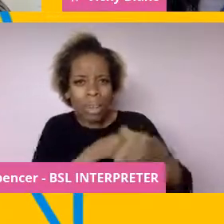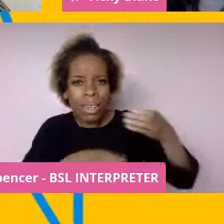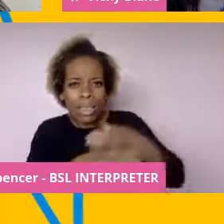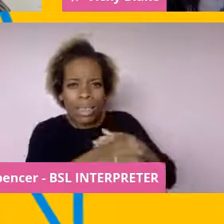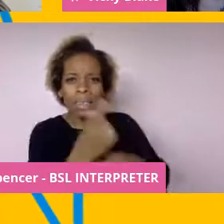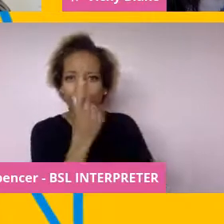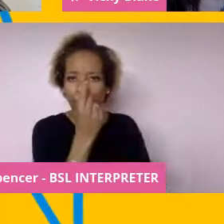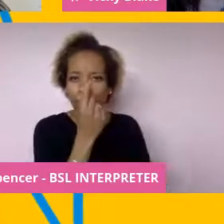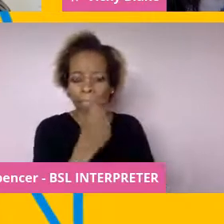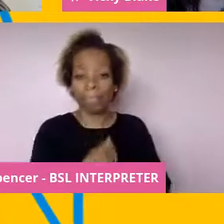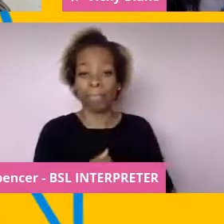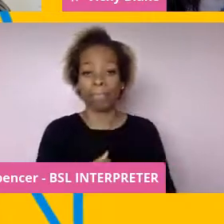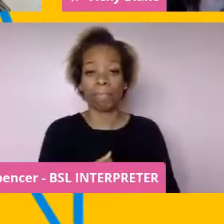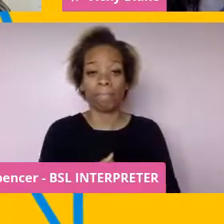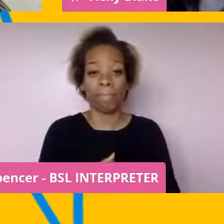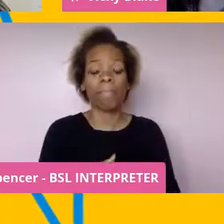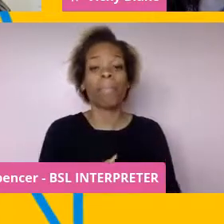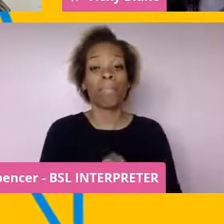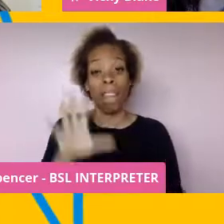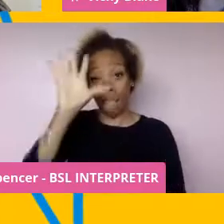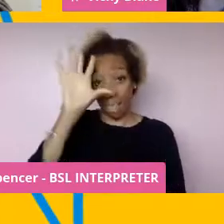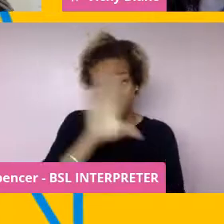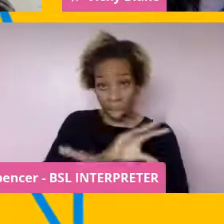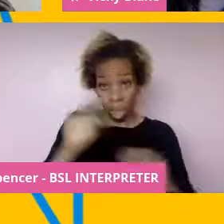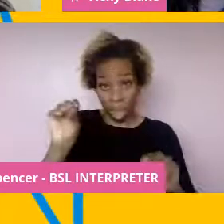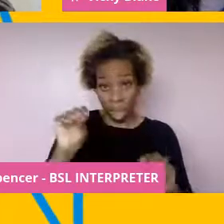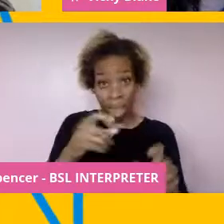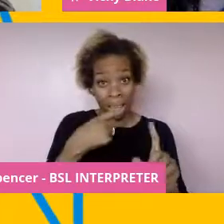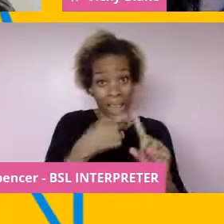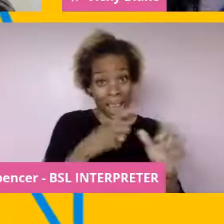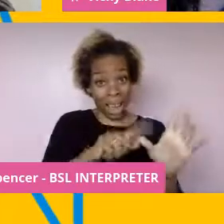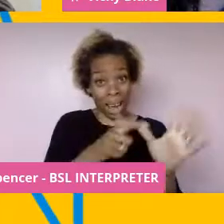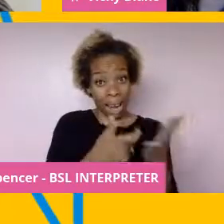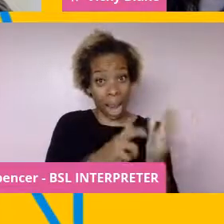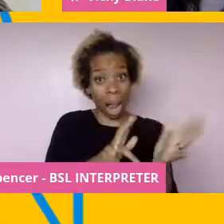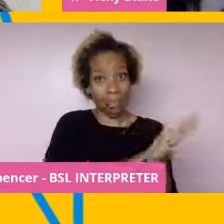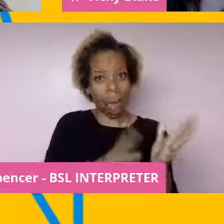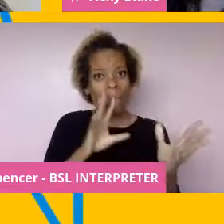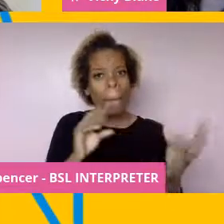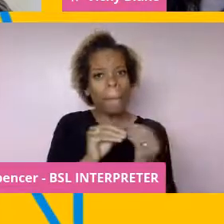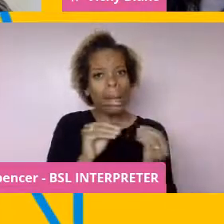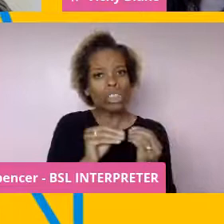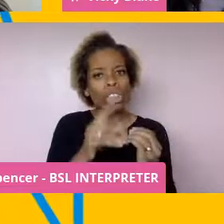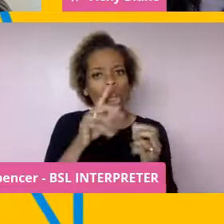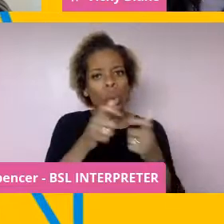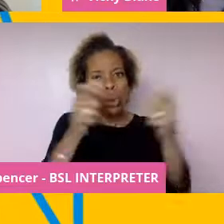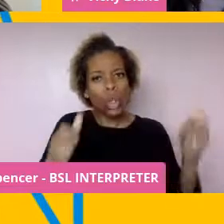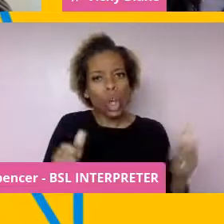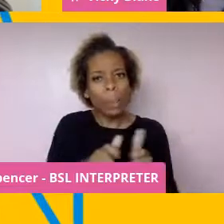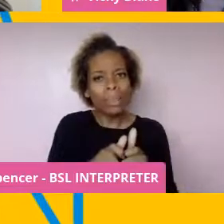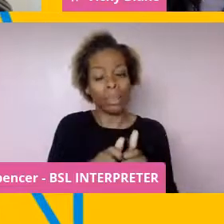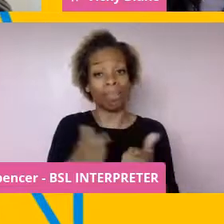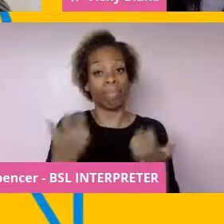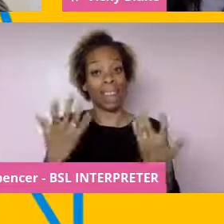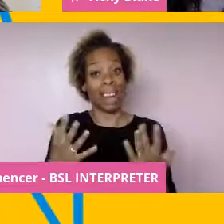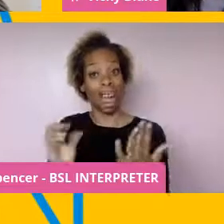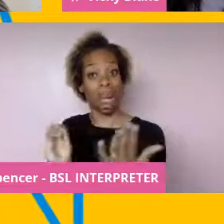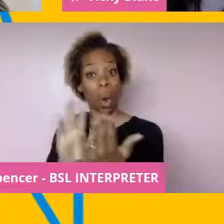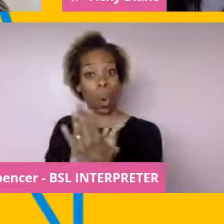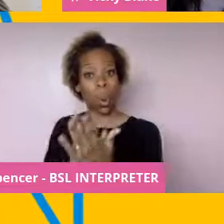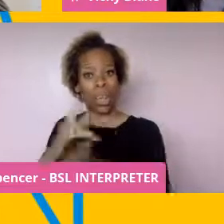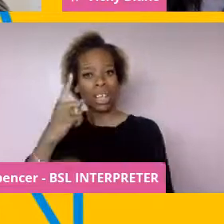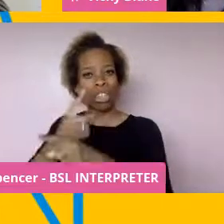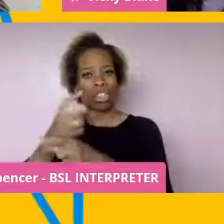environment as you do at UAL. We have put the link to the document you sent through to us onto the chat, so it's